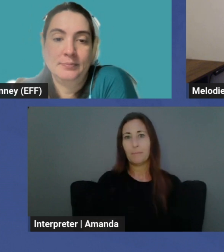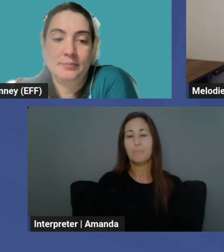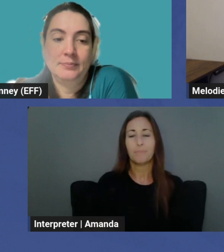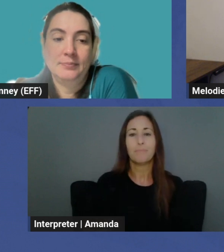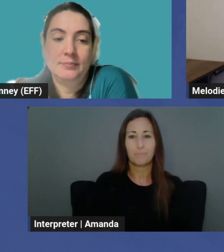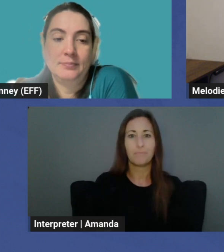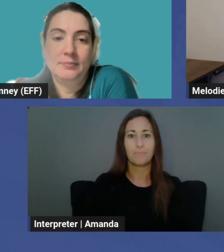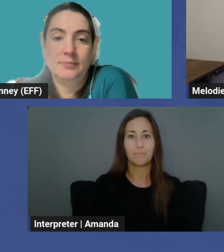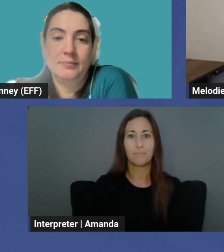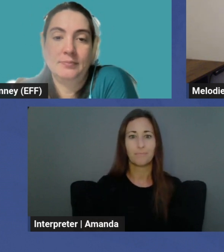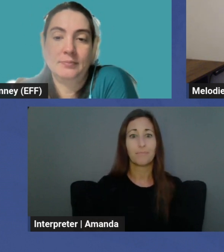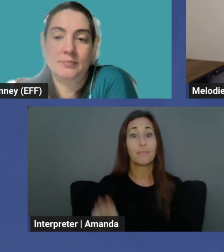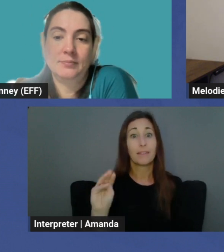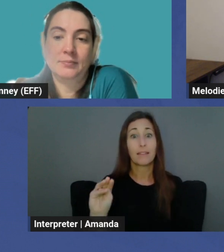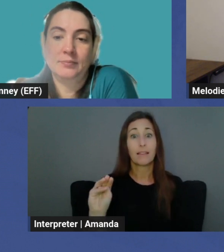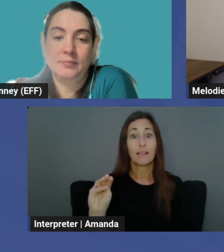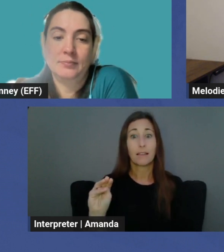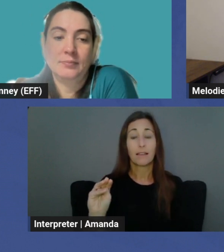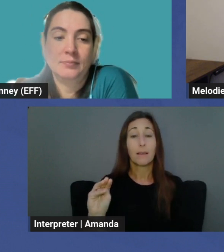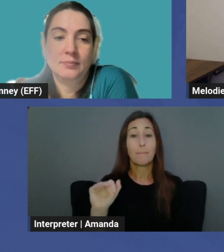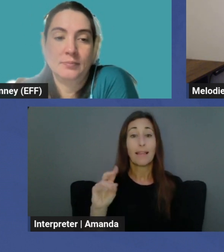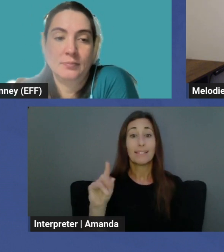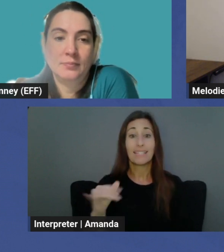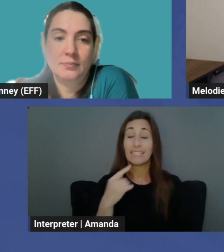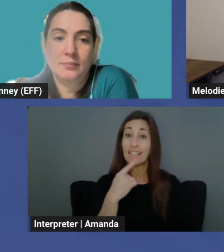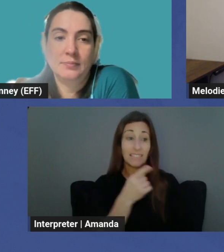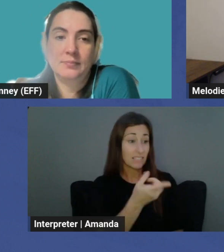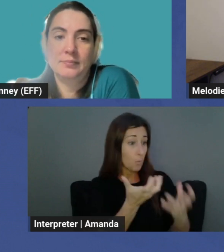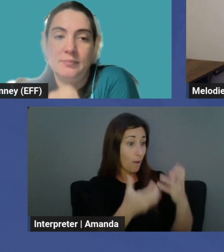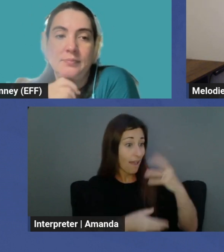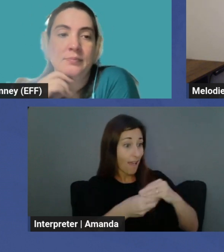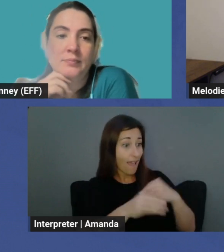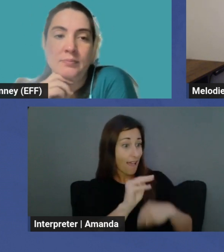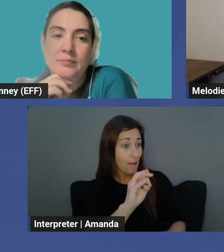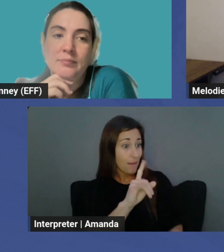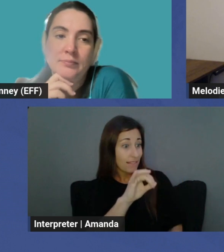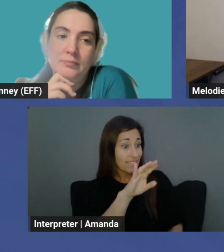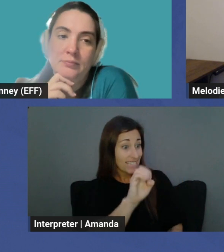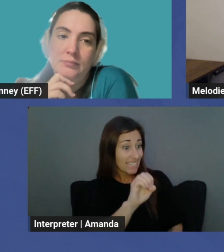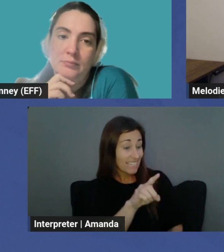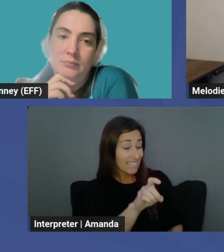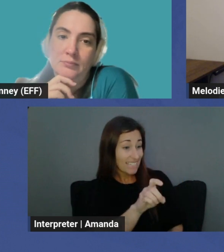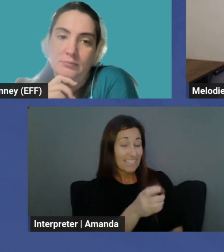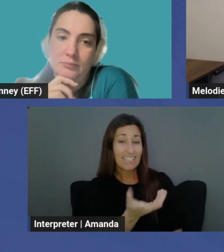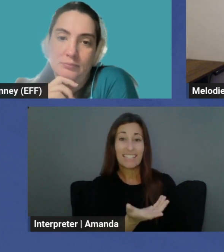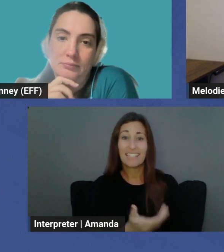Yeah, absolutely. Melody, anything you want to add to that before I move to our next question?